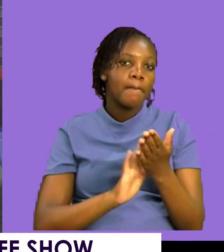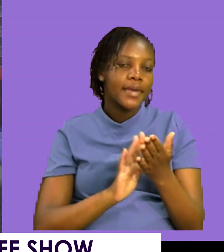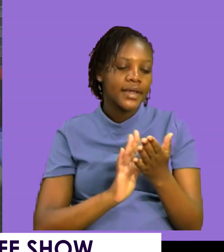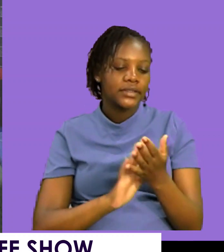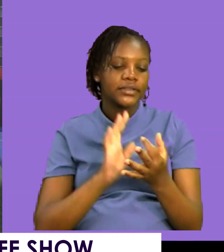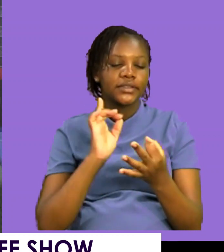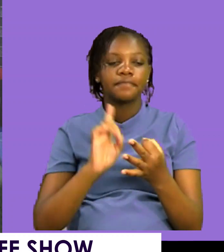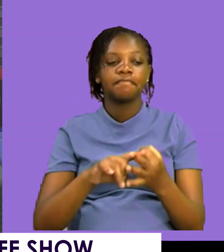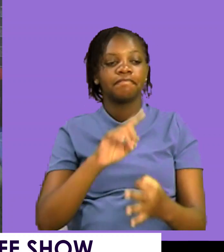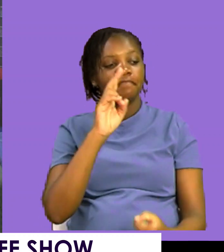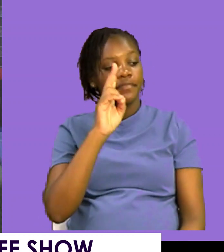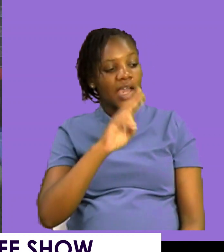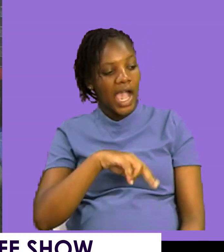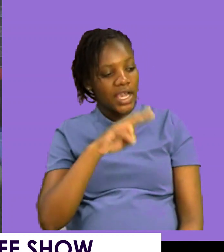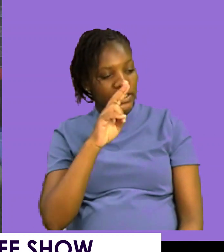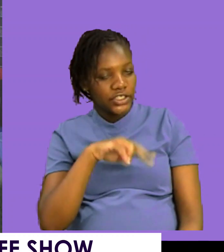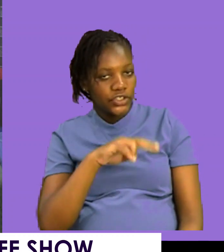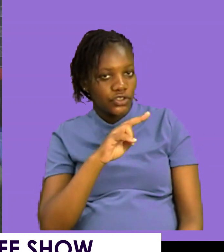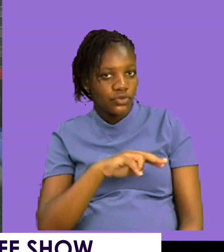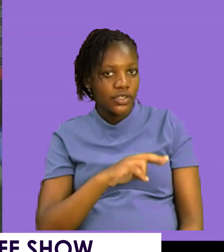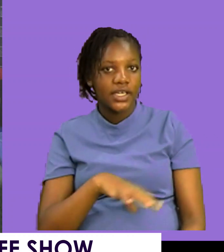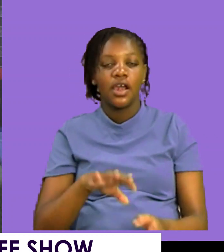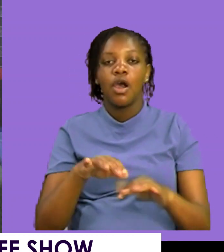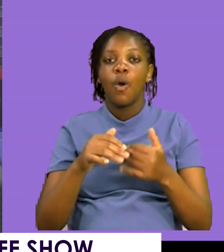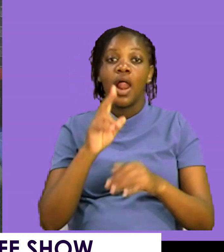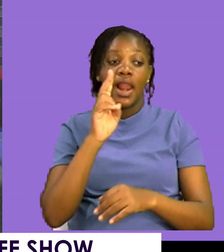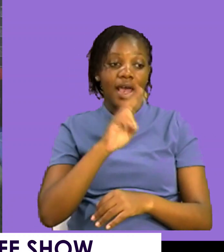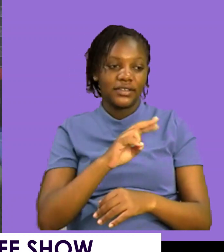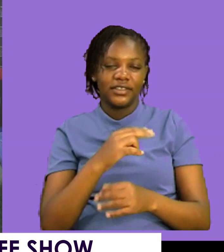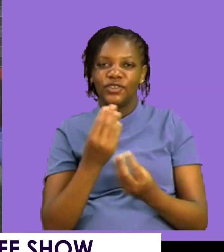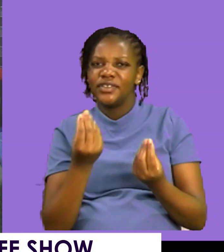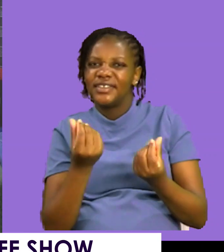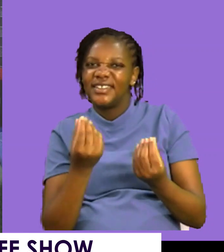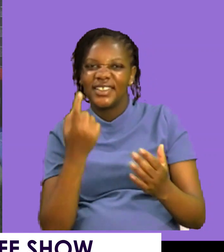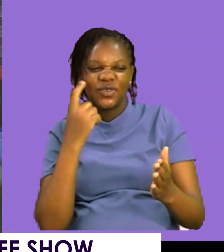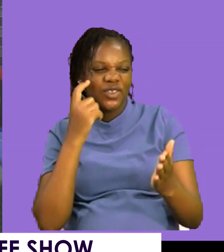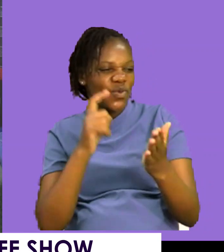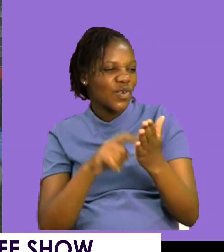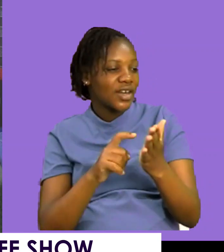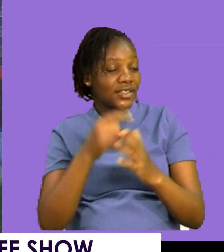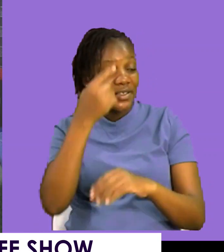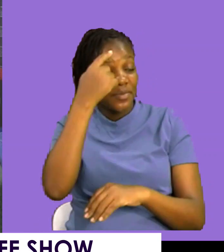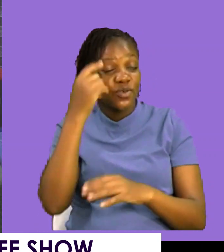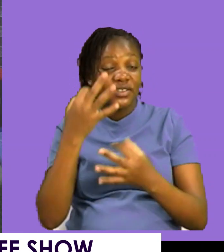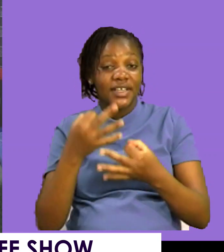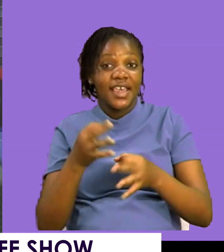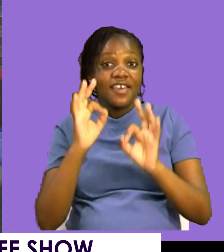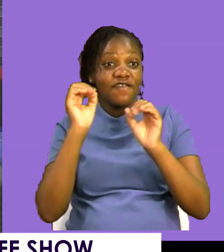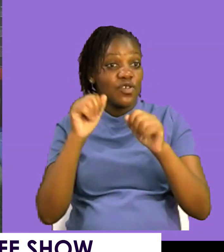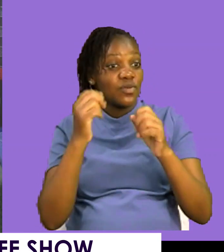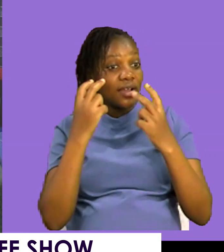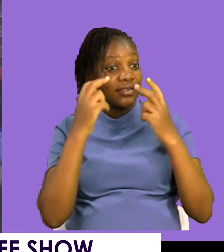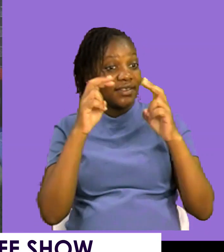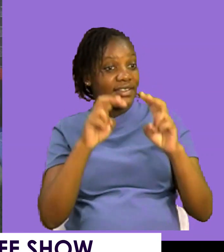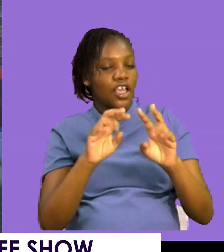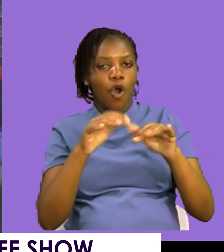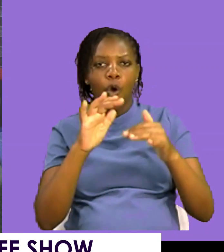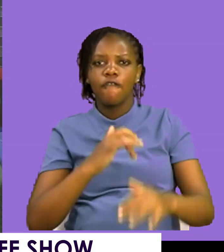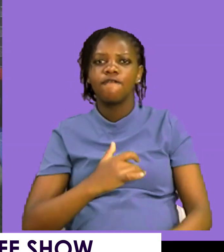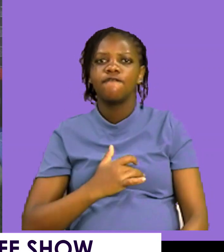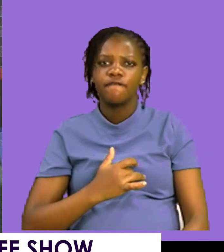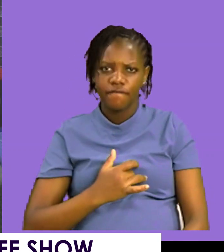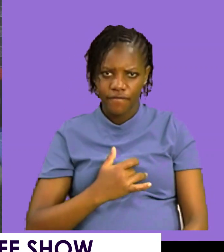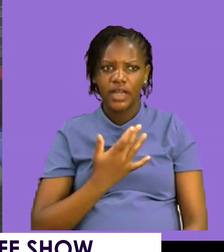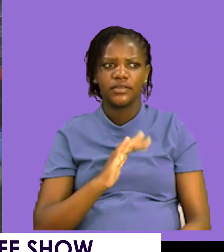an attitude. And attitude is easy to recognize. If you are able to see or you can feel